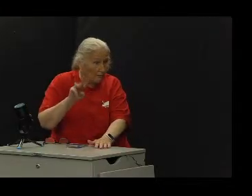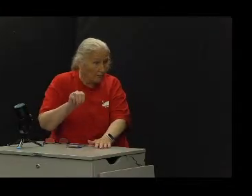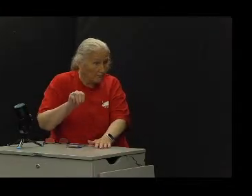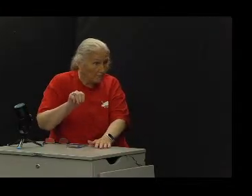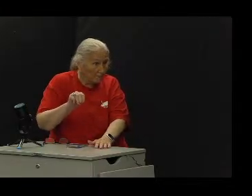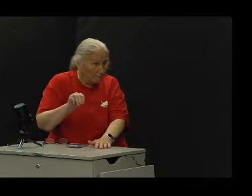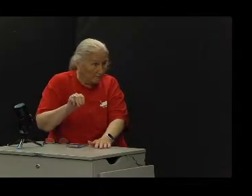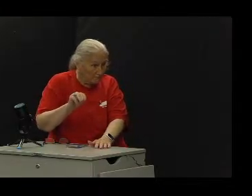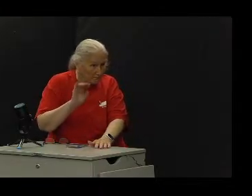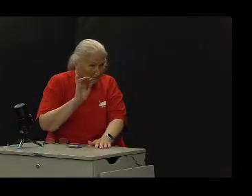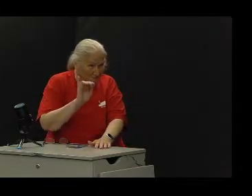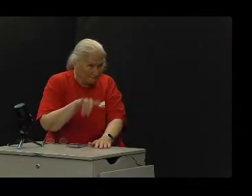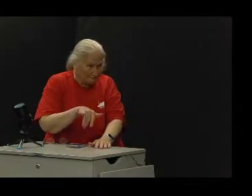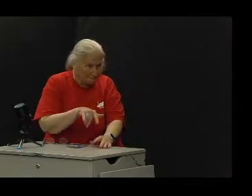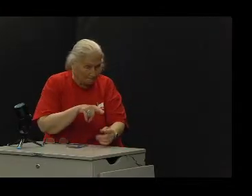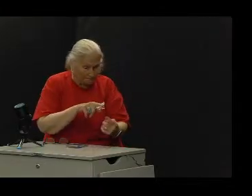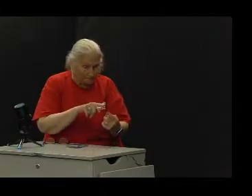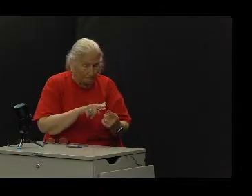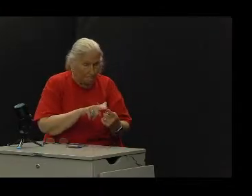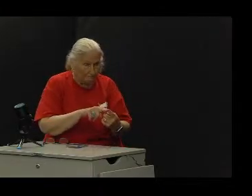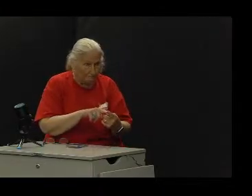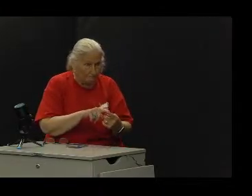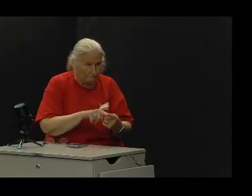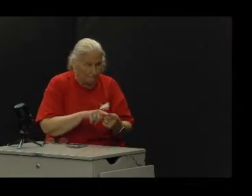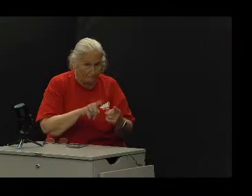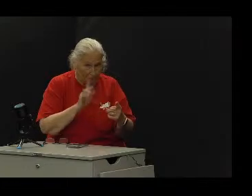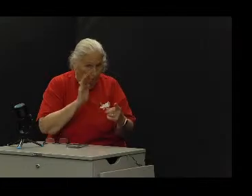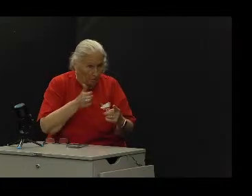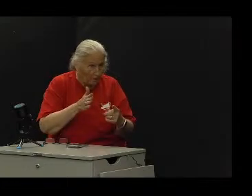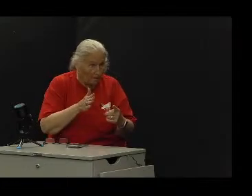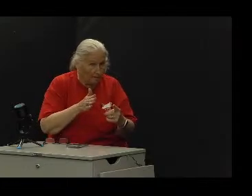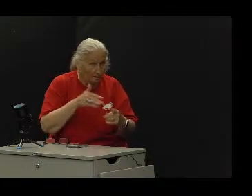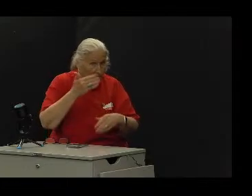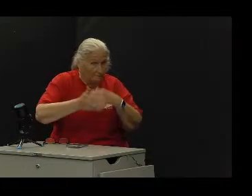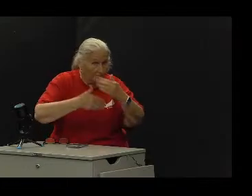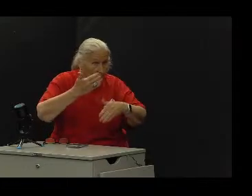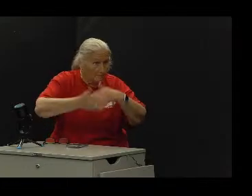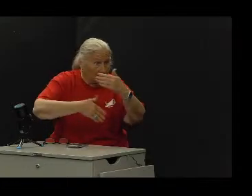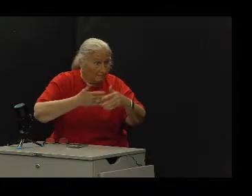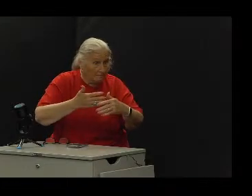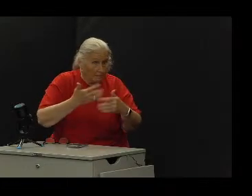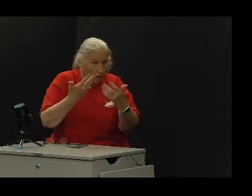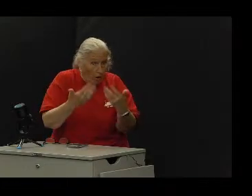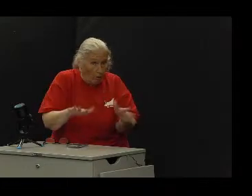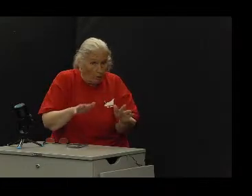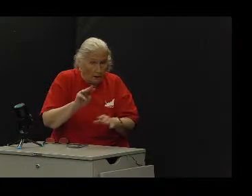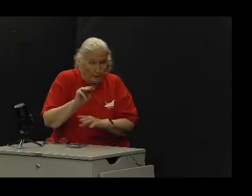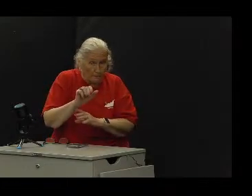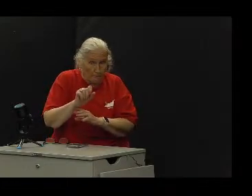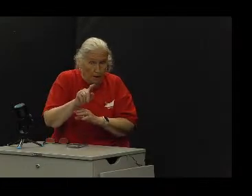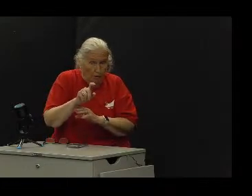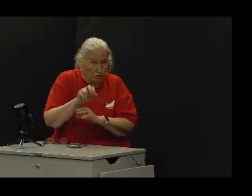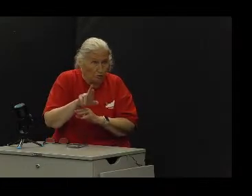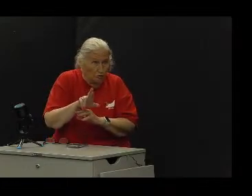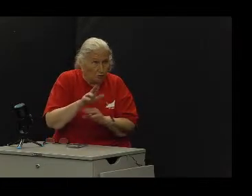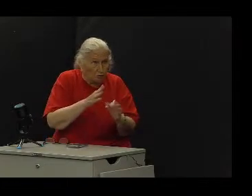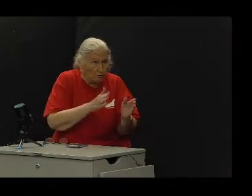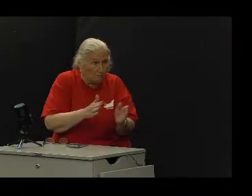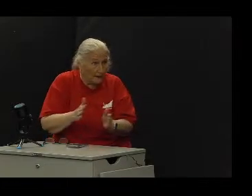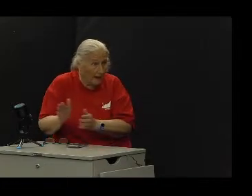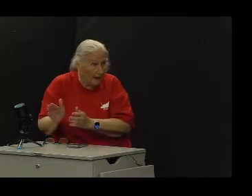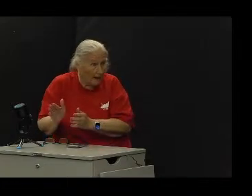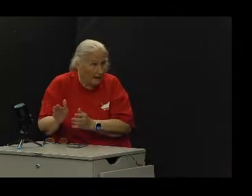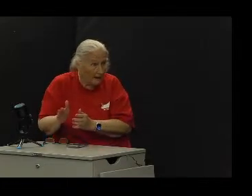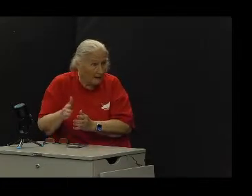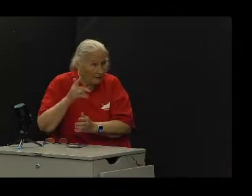heard some discussion being made about turning that into an auditorium. And so I guess my question is, are we